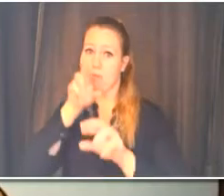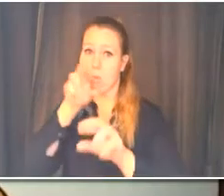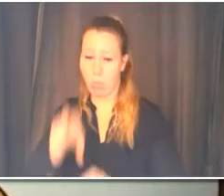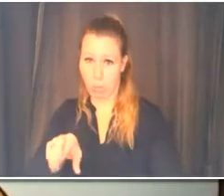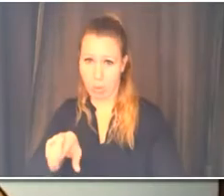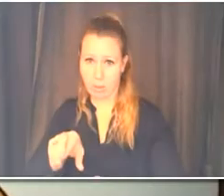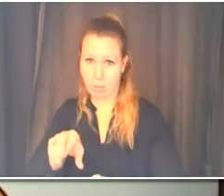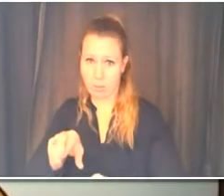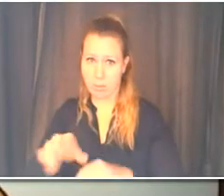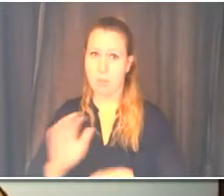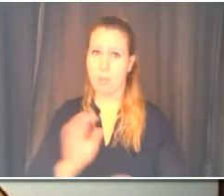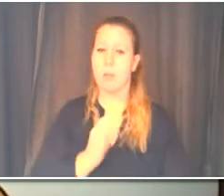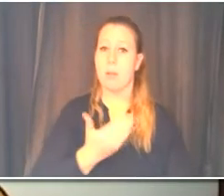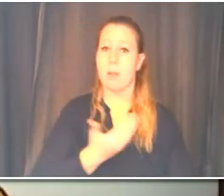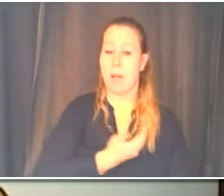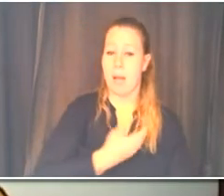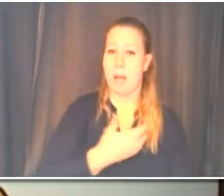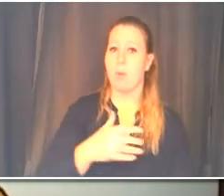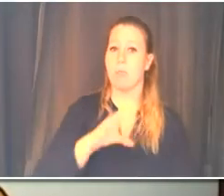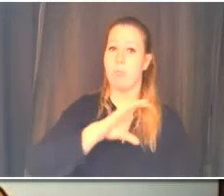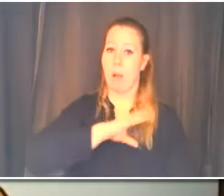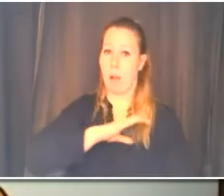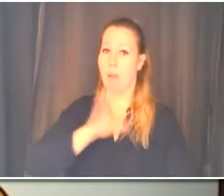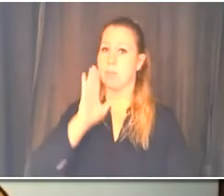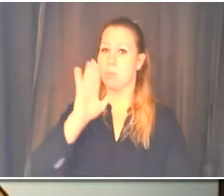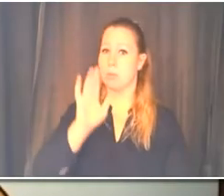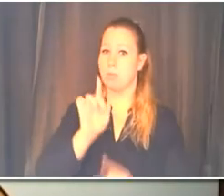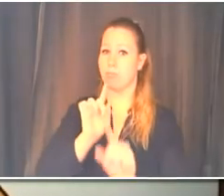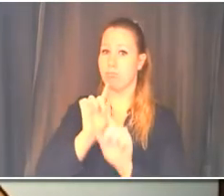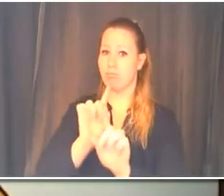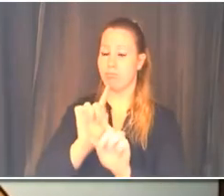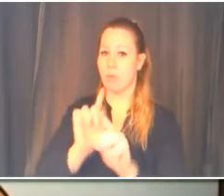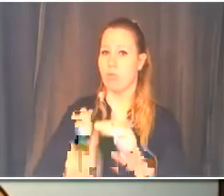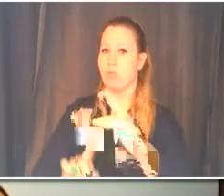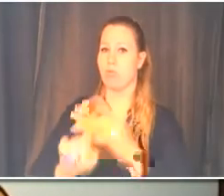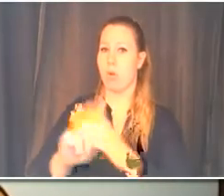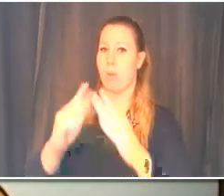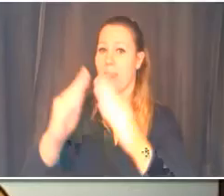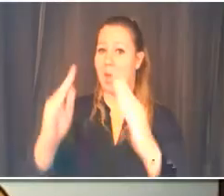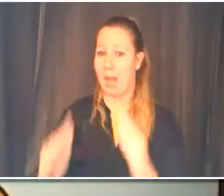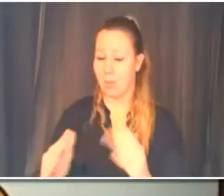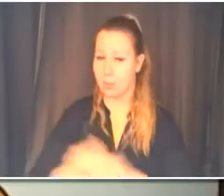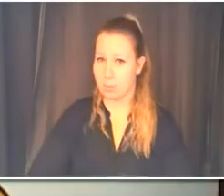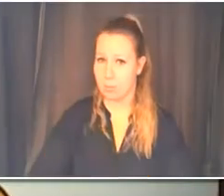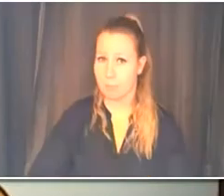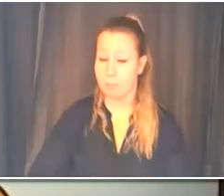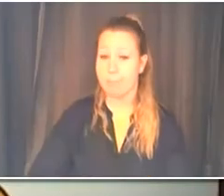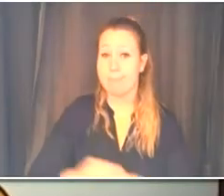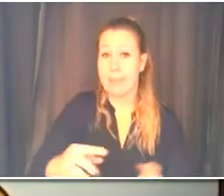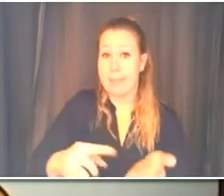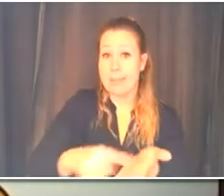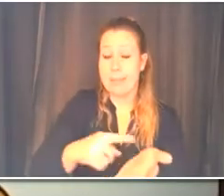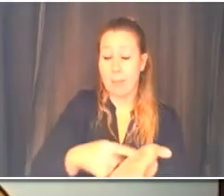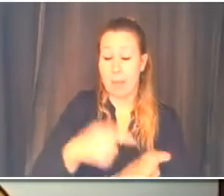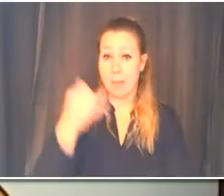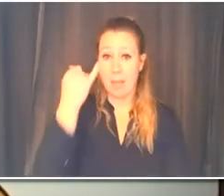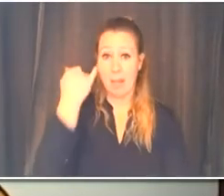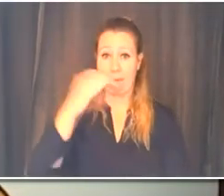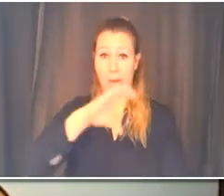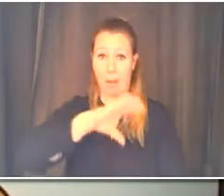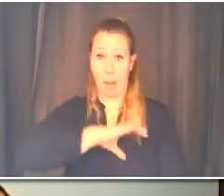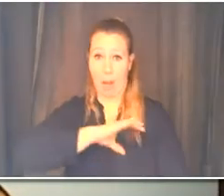done by phone so that window of opportunity has now closed for us since we're doing the visit by phone as opposed to in